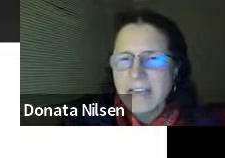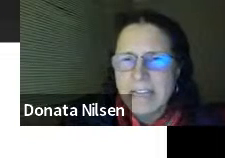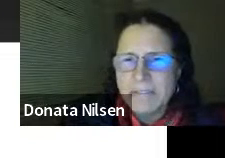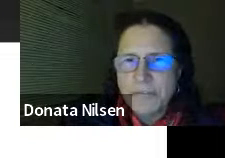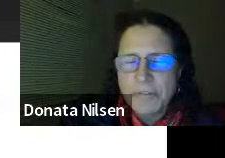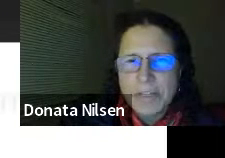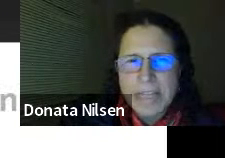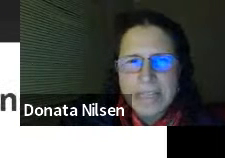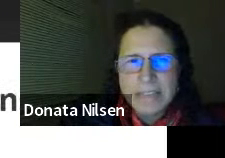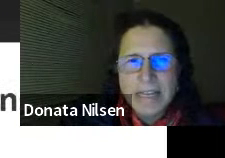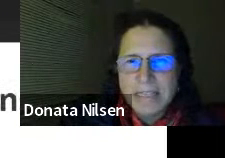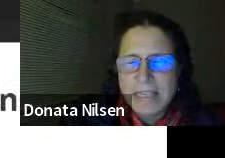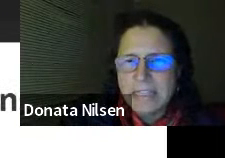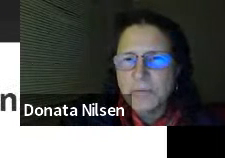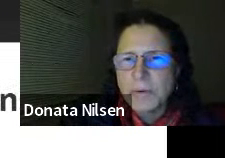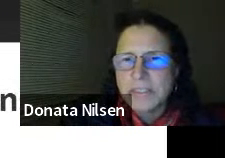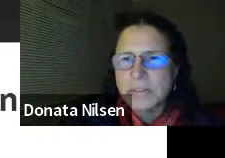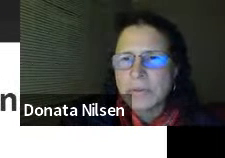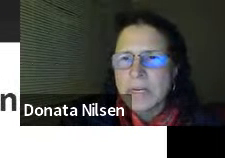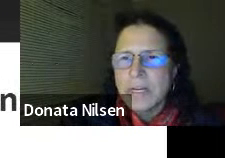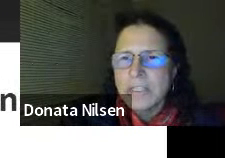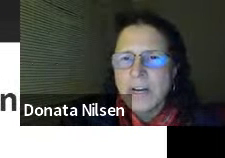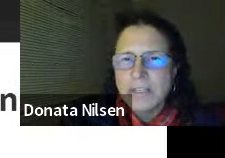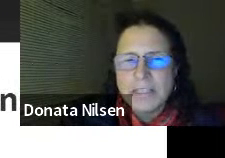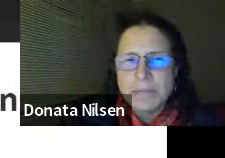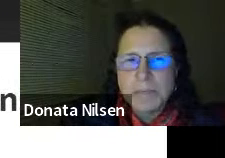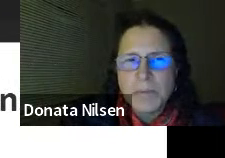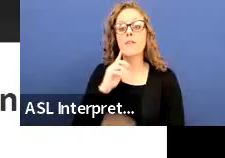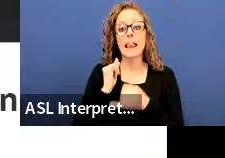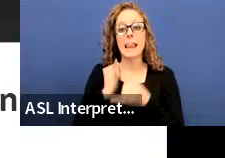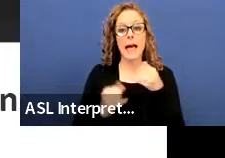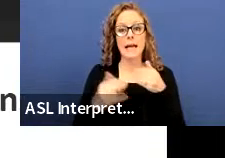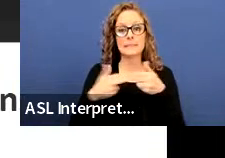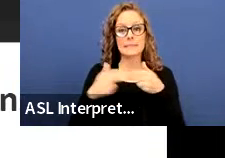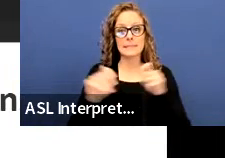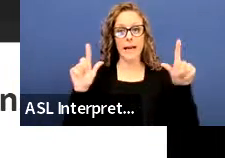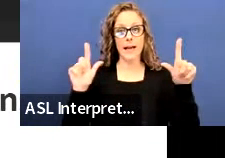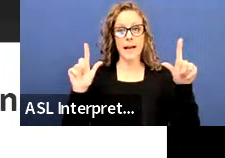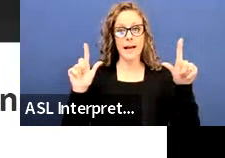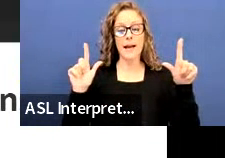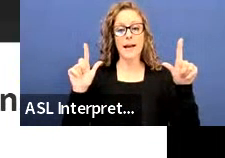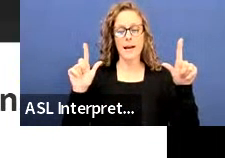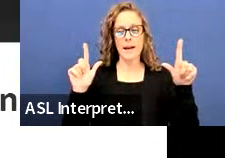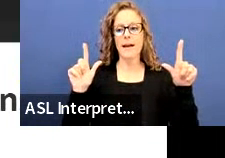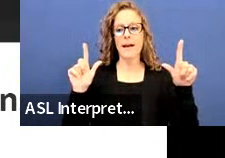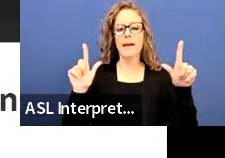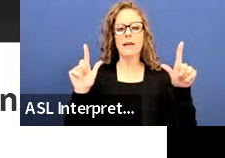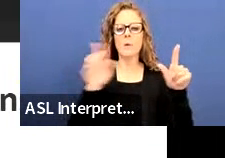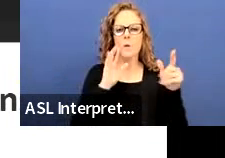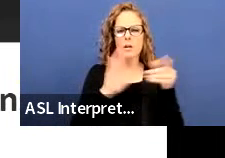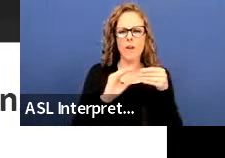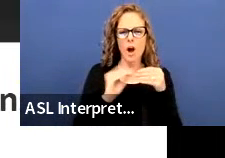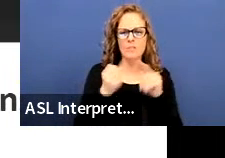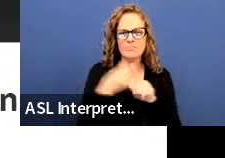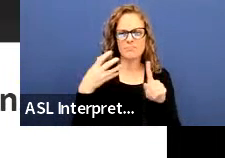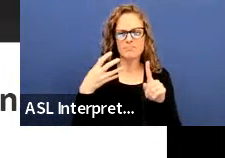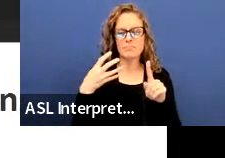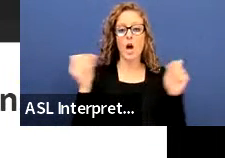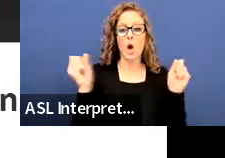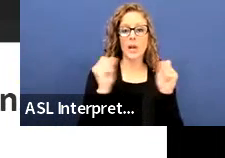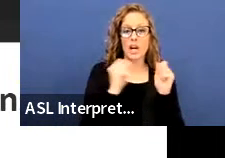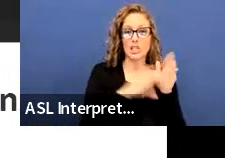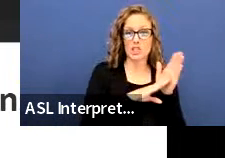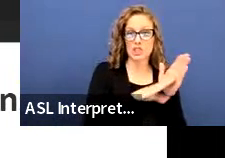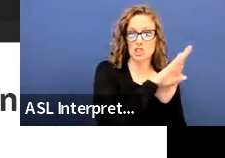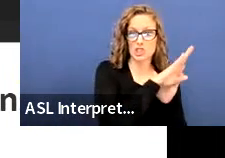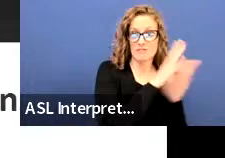Nick. And for the last slide, I just wanted to talk a little bit more about, after the winter surge, we're already thinking about how